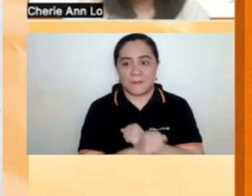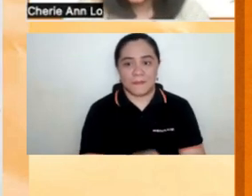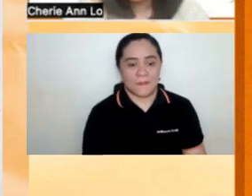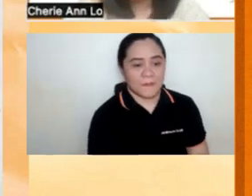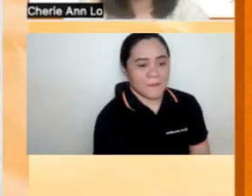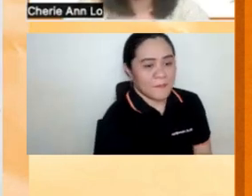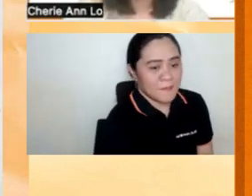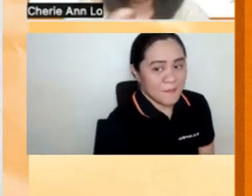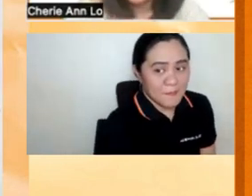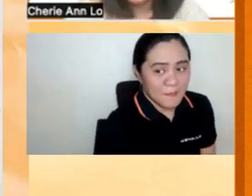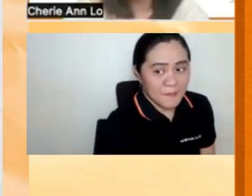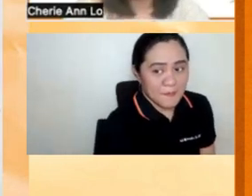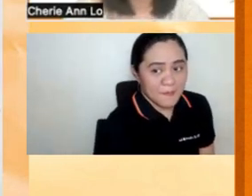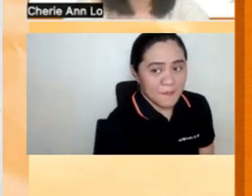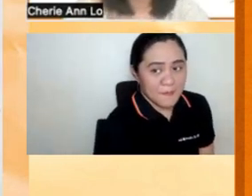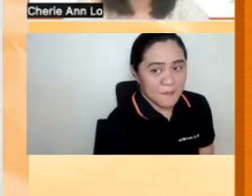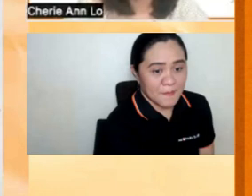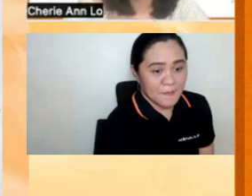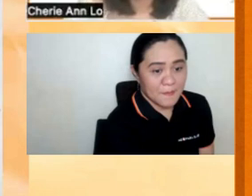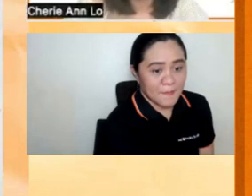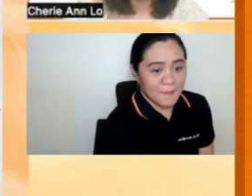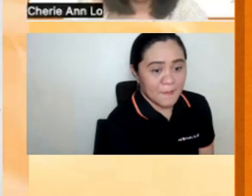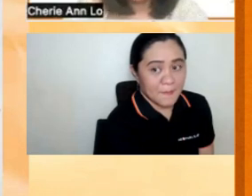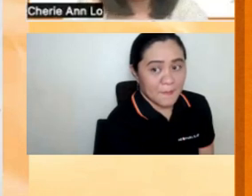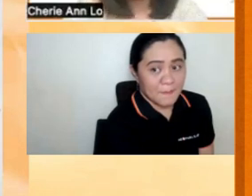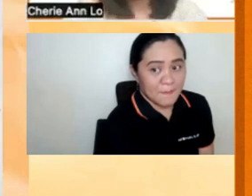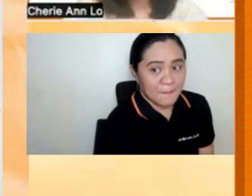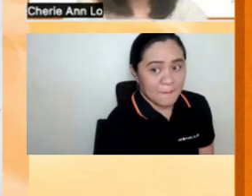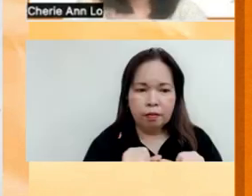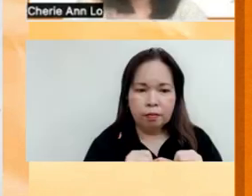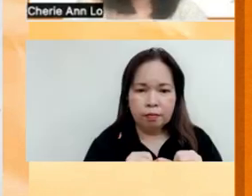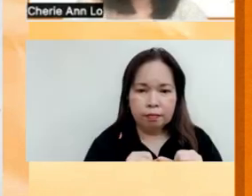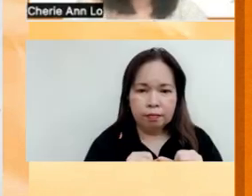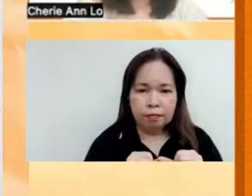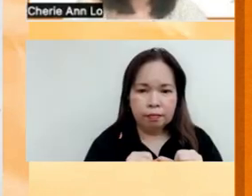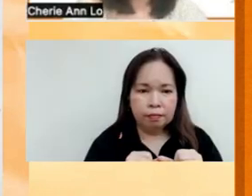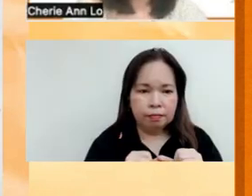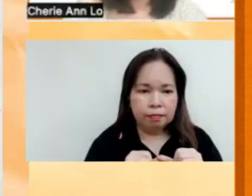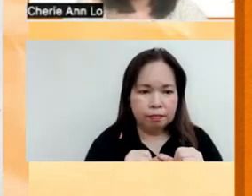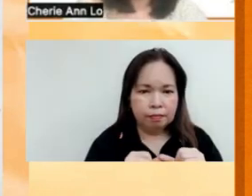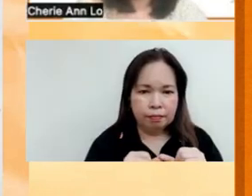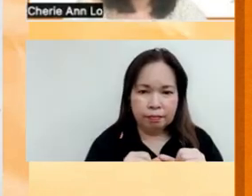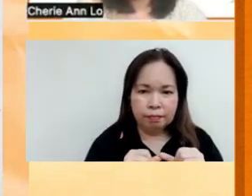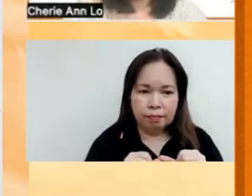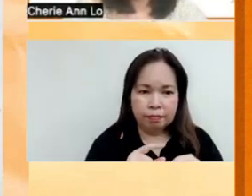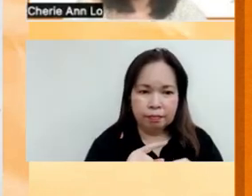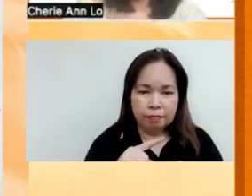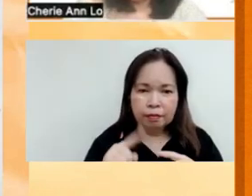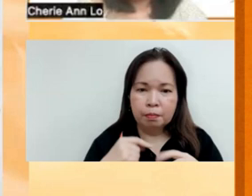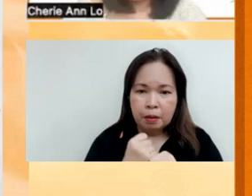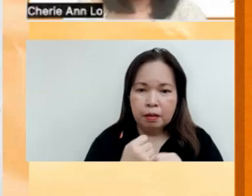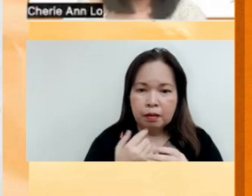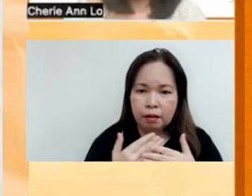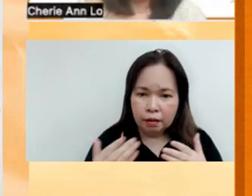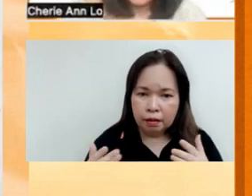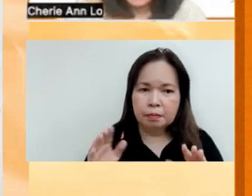What are the long-term outcomes if anxiety isn't addressed? So it can make children and teens become more avoidant. So as